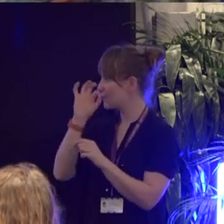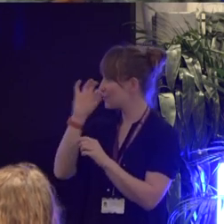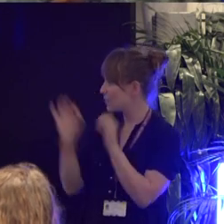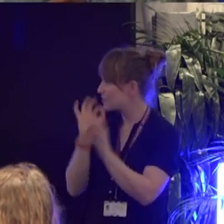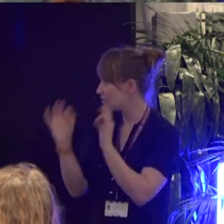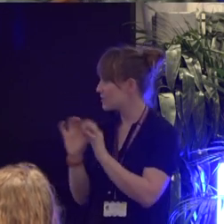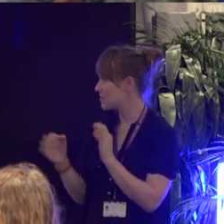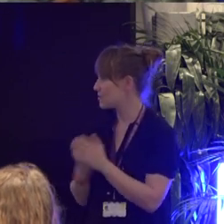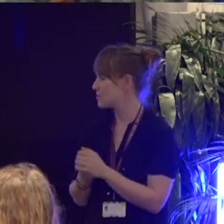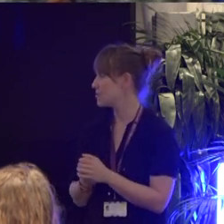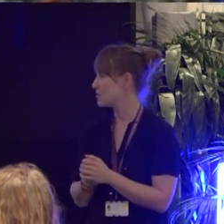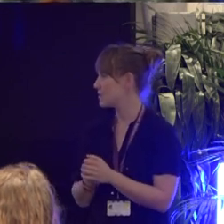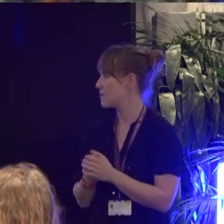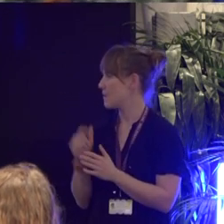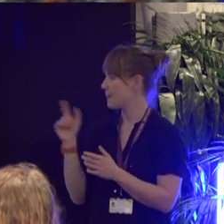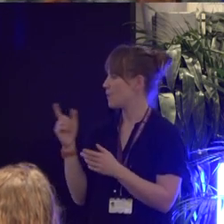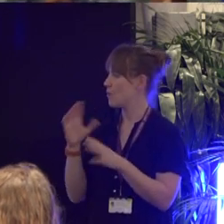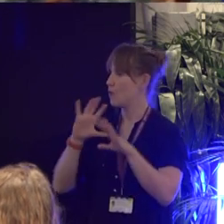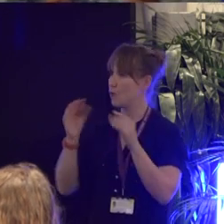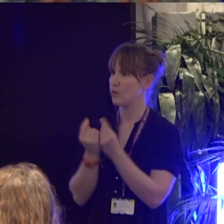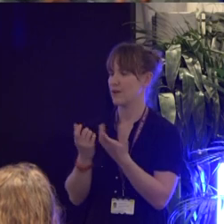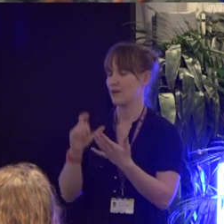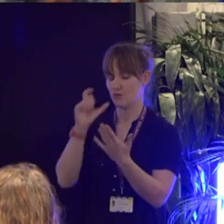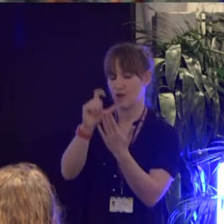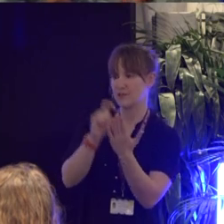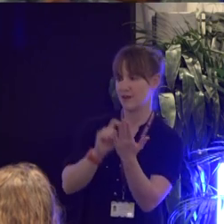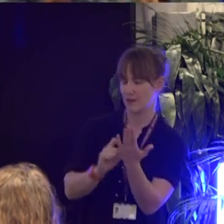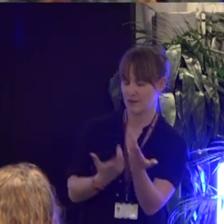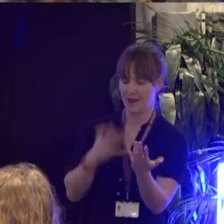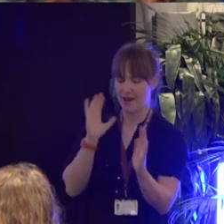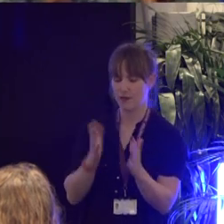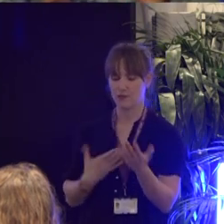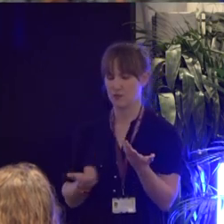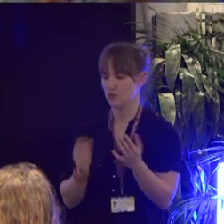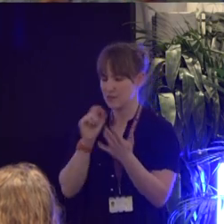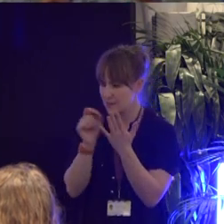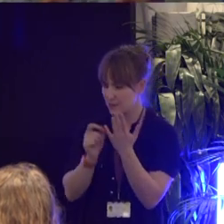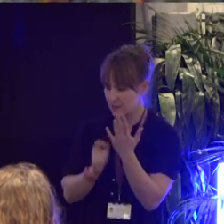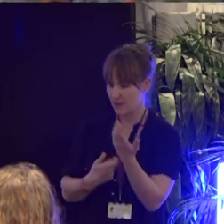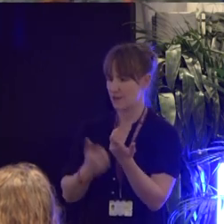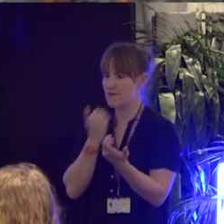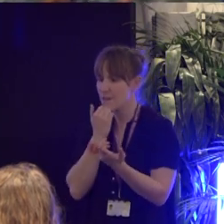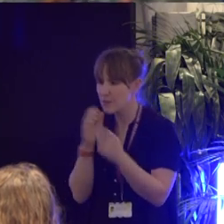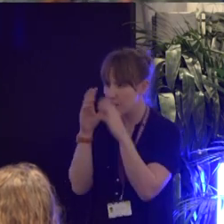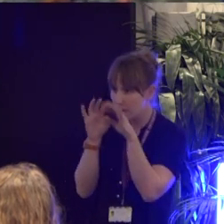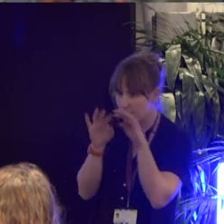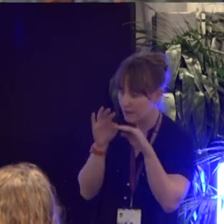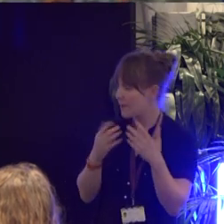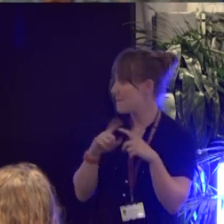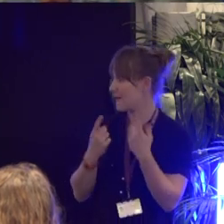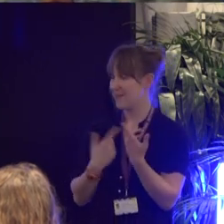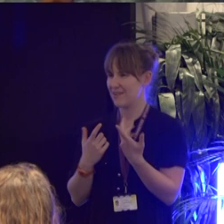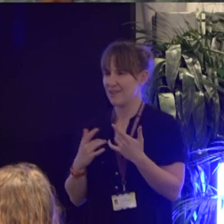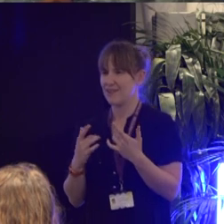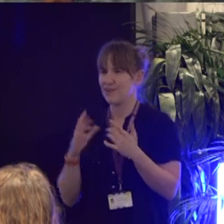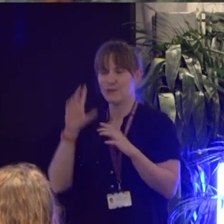I think there's a massive part of it in which everyone's looking at the numbers and not how we've all felt about it, and we